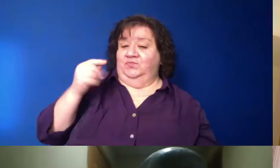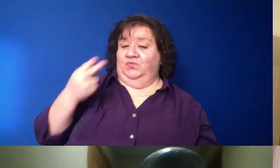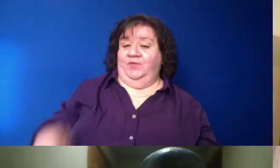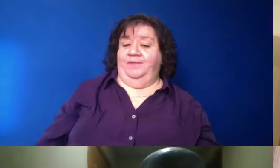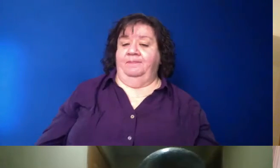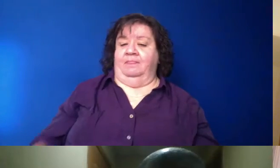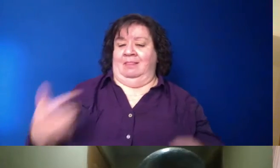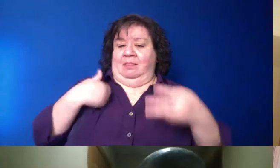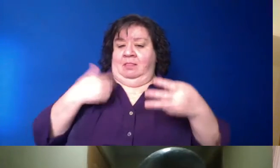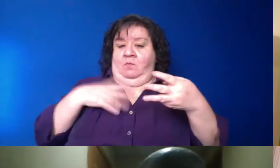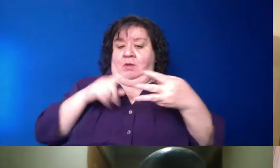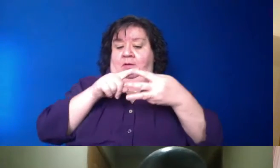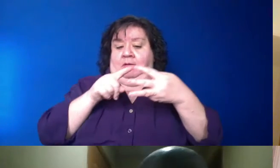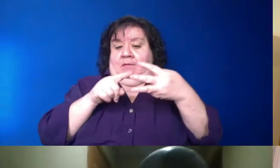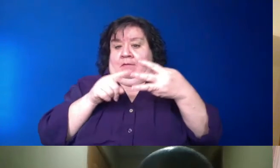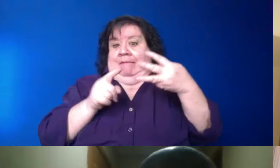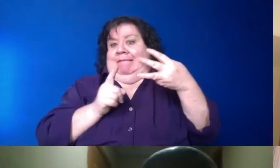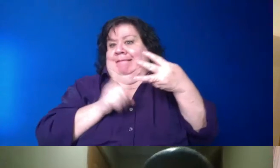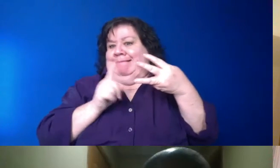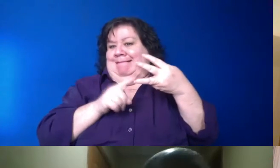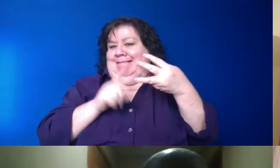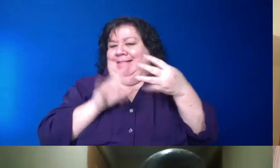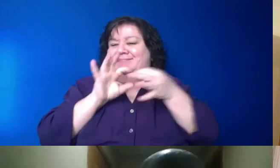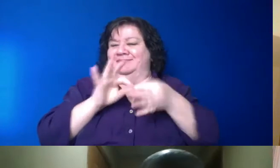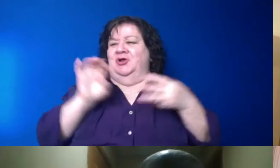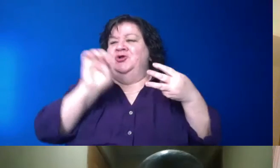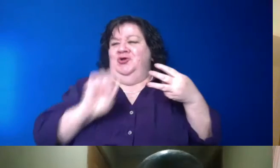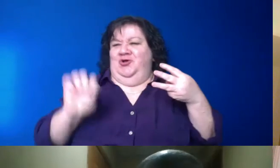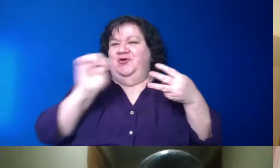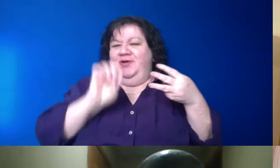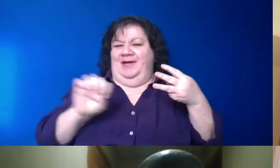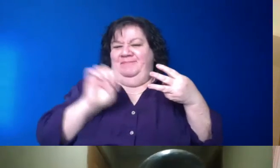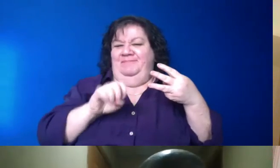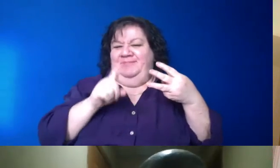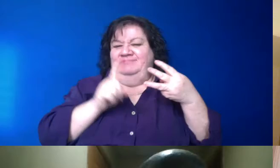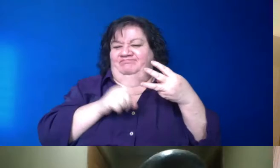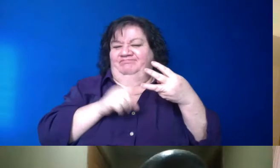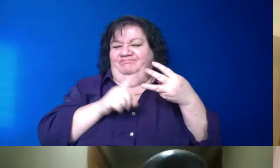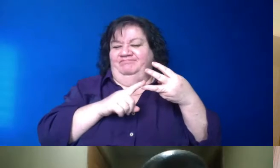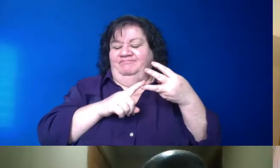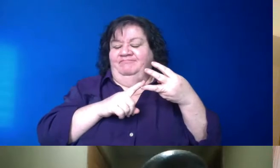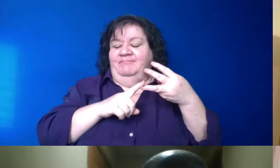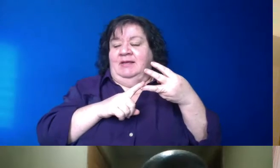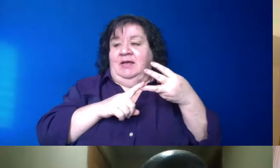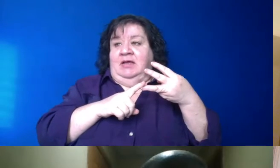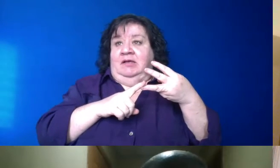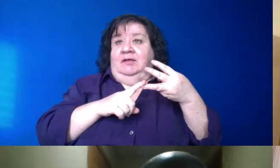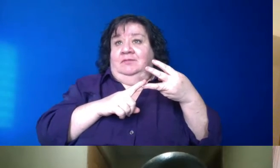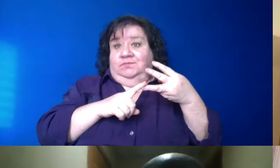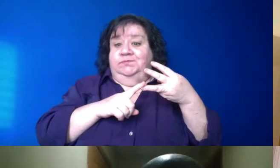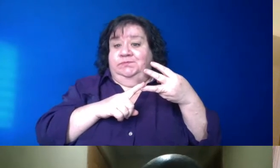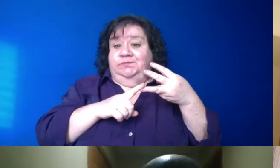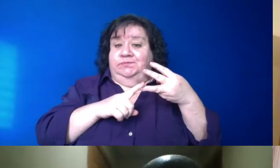context. Let me say that privately and publicly, I have objected to the drafting of the